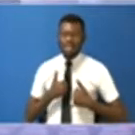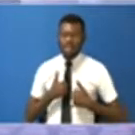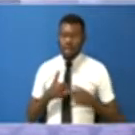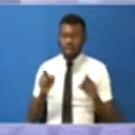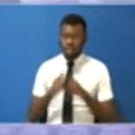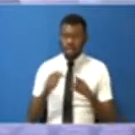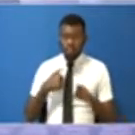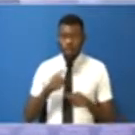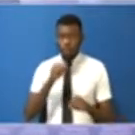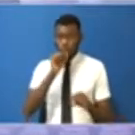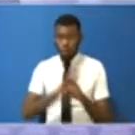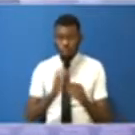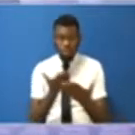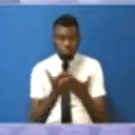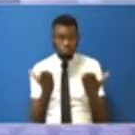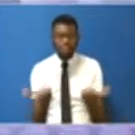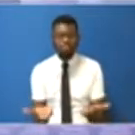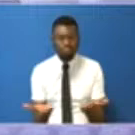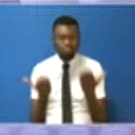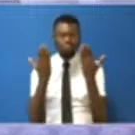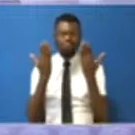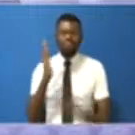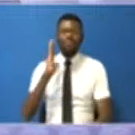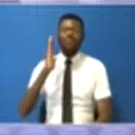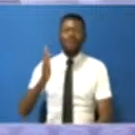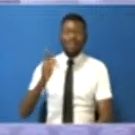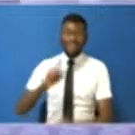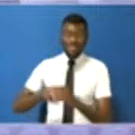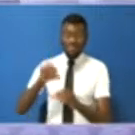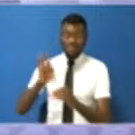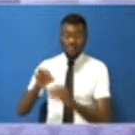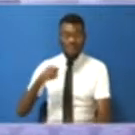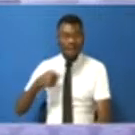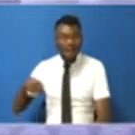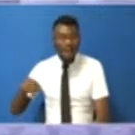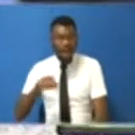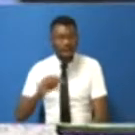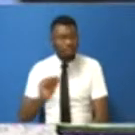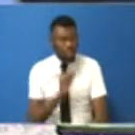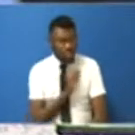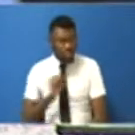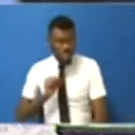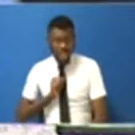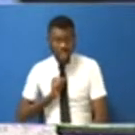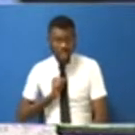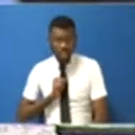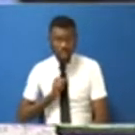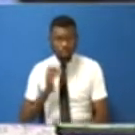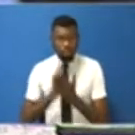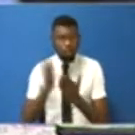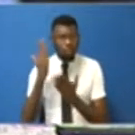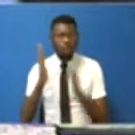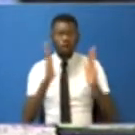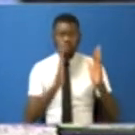i want to assure you that we'll accelerate them when we come to office when you vote for commerce while